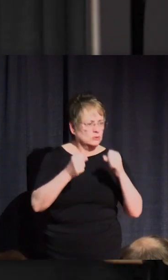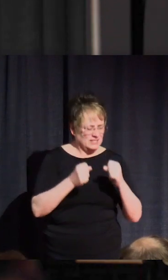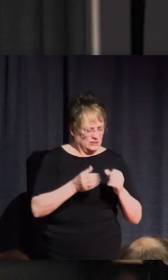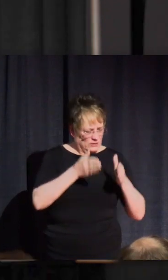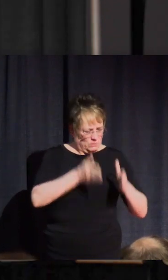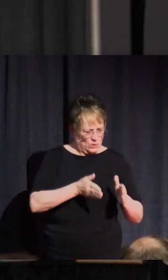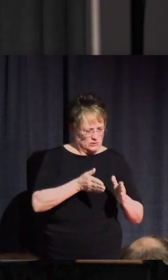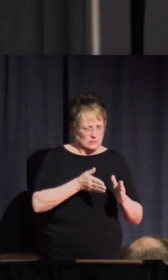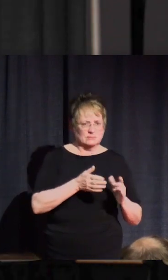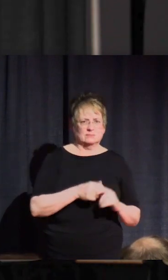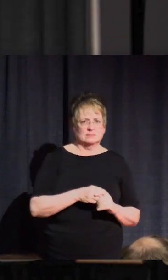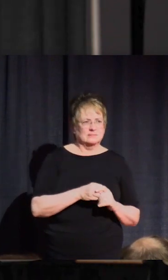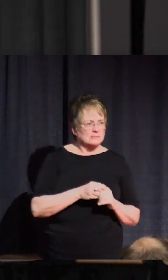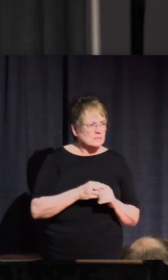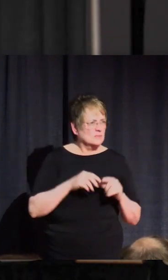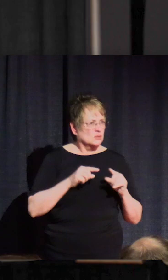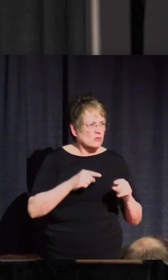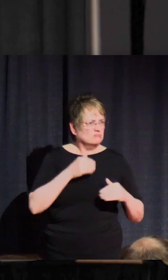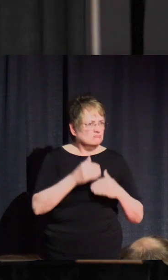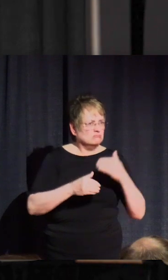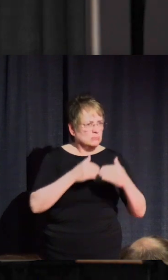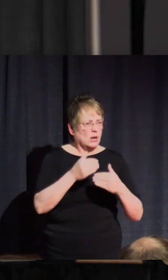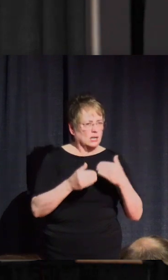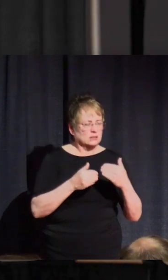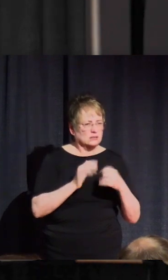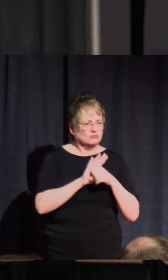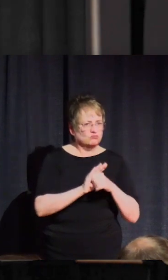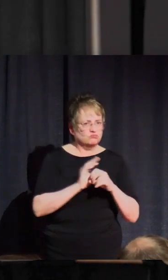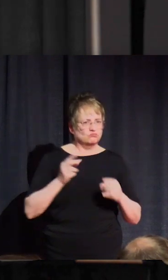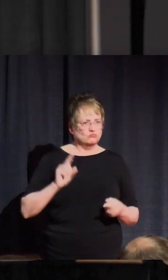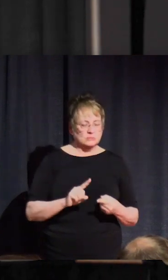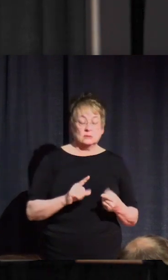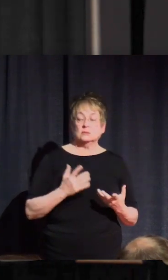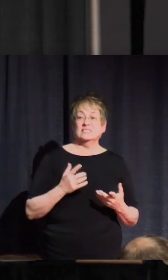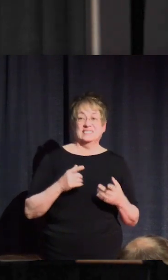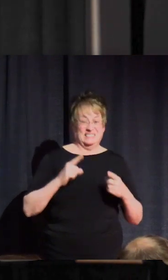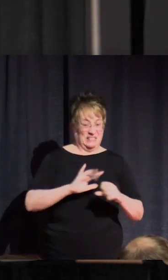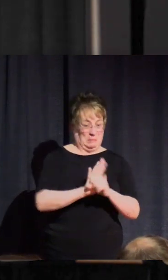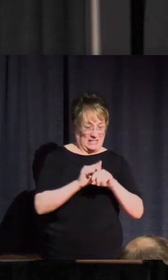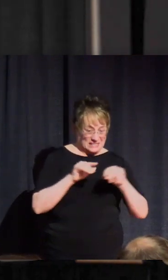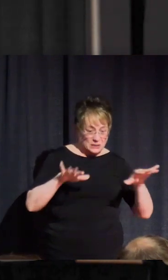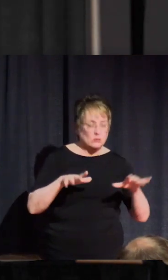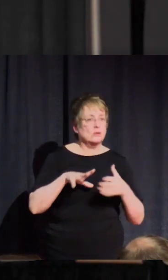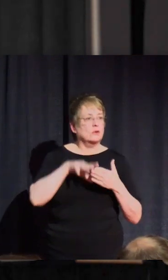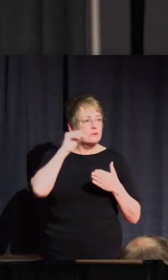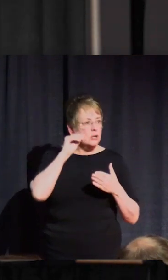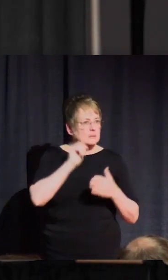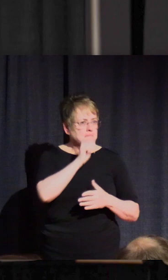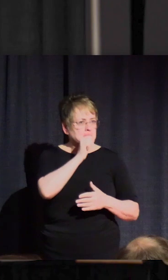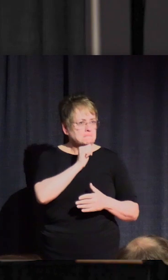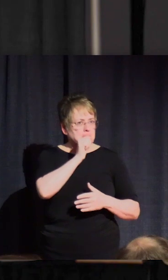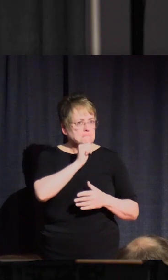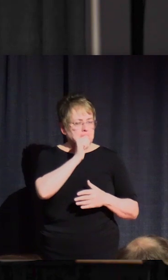at every stage of the equation. And if we've learned anything through this pandemic, it's that resilient organizations